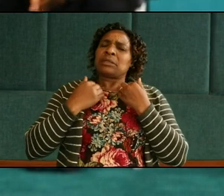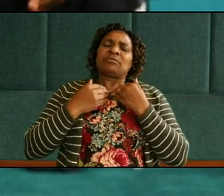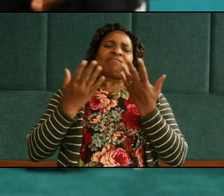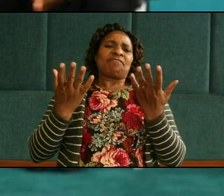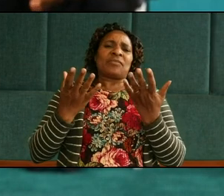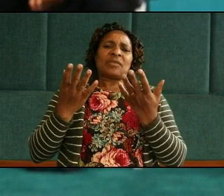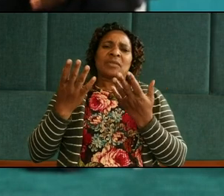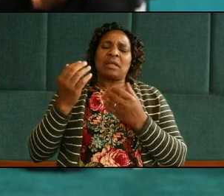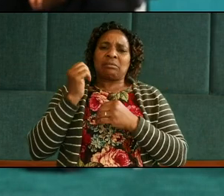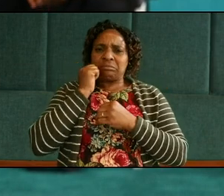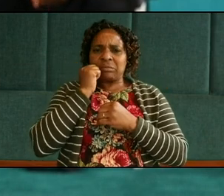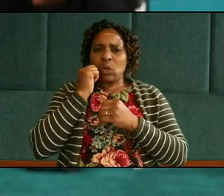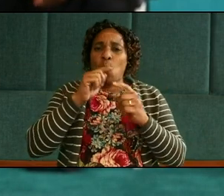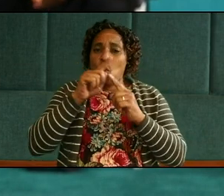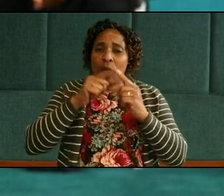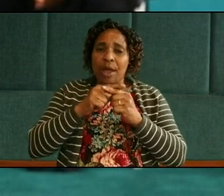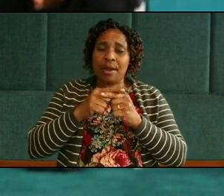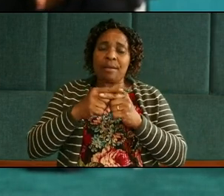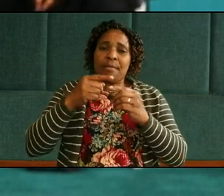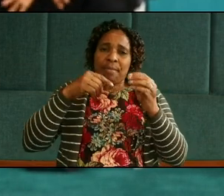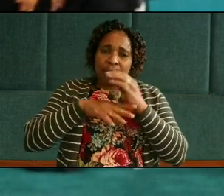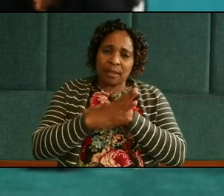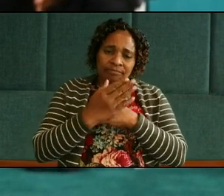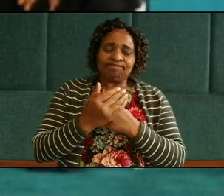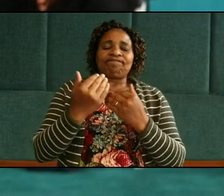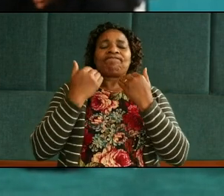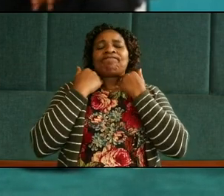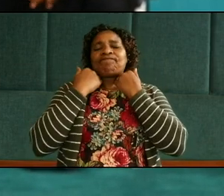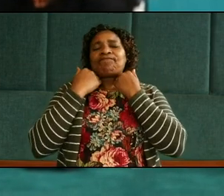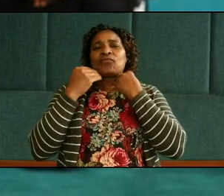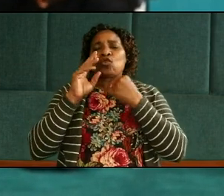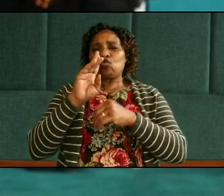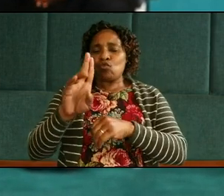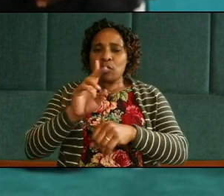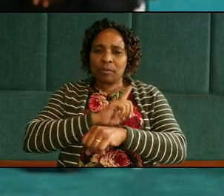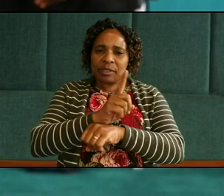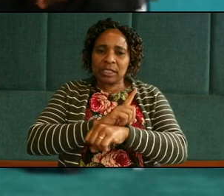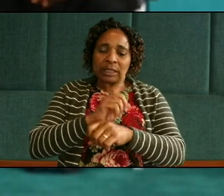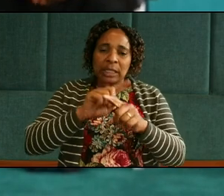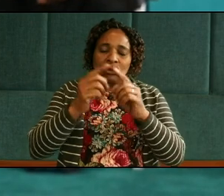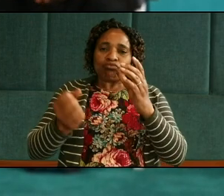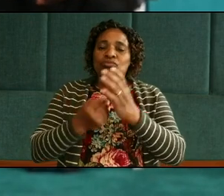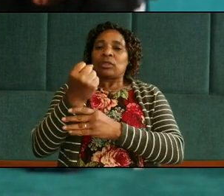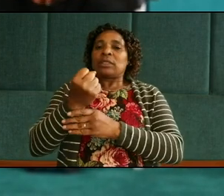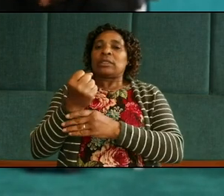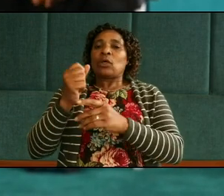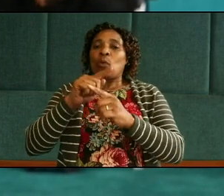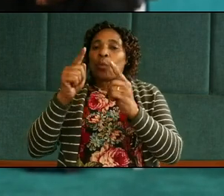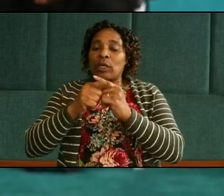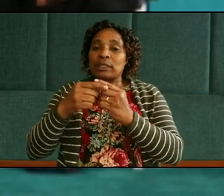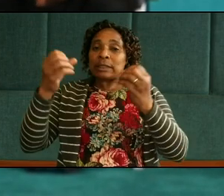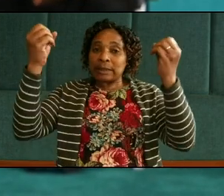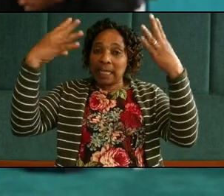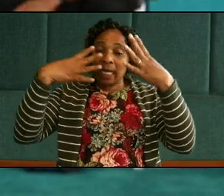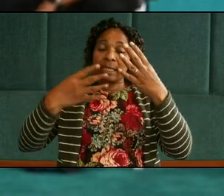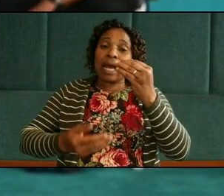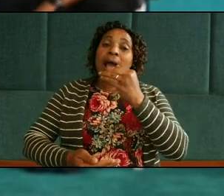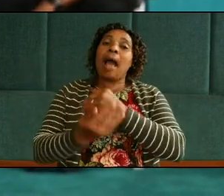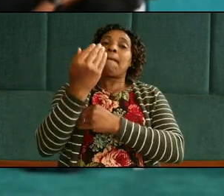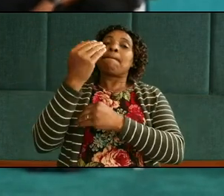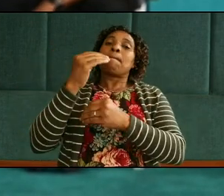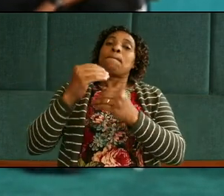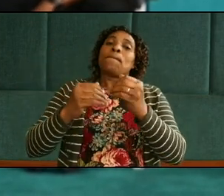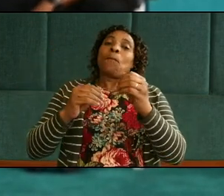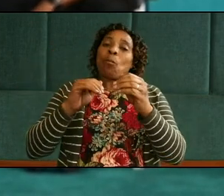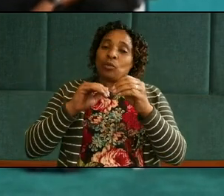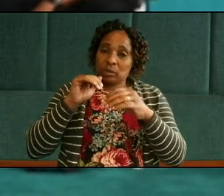soundly. When she put her head on the pillow, she fell asleep in 2 minutes. She only woke up when the sun came in the morning. However, this time it